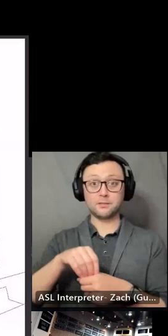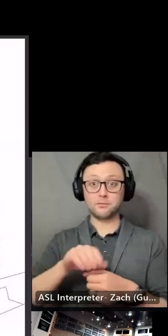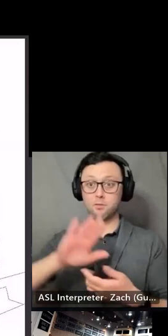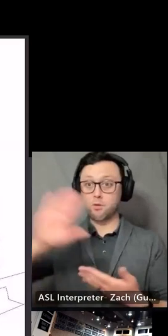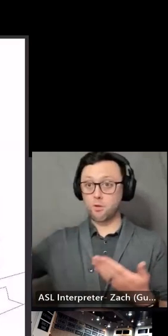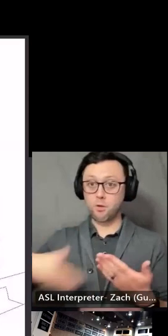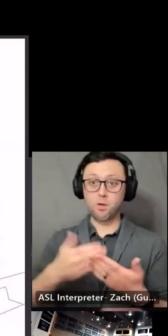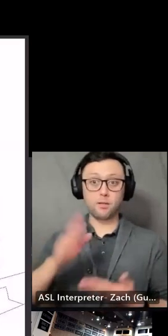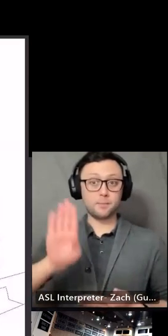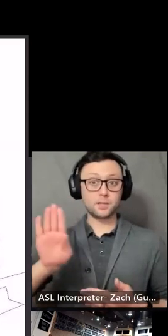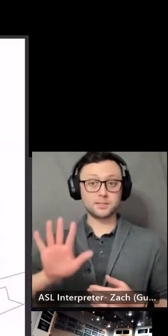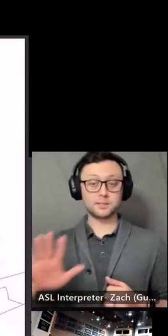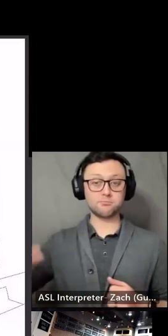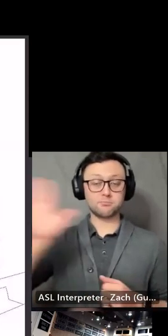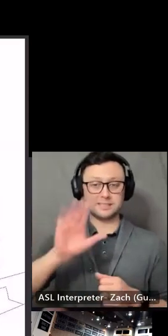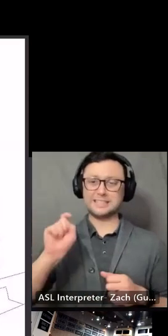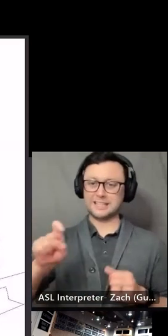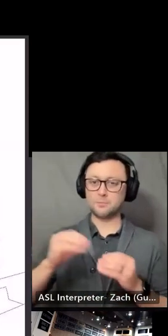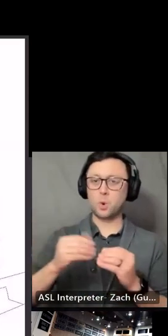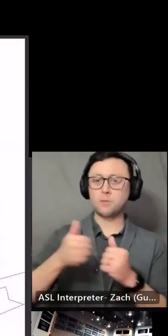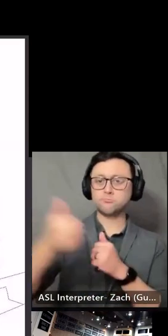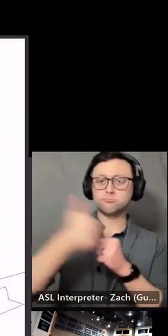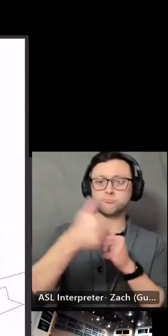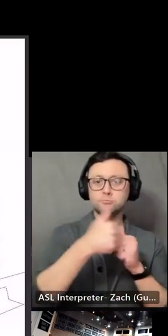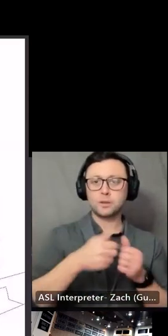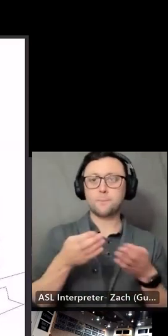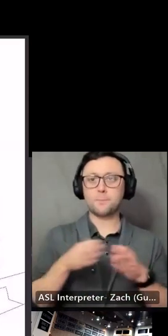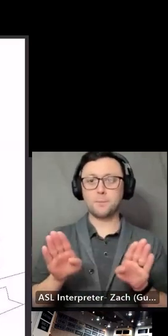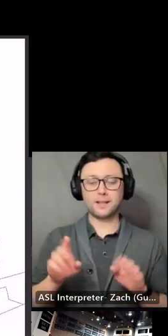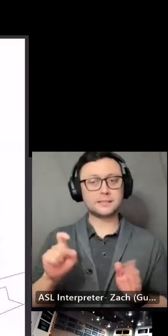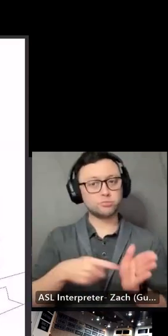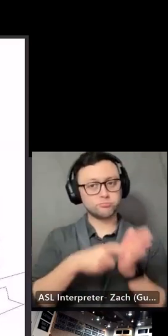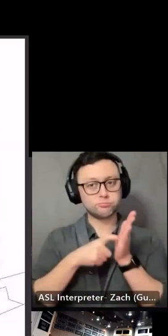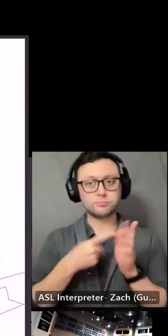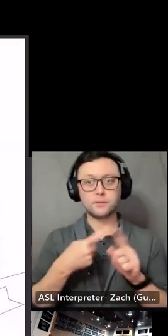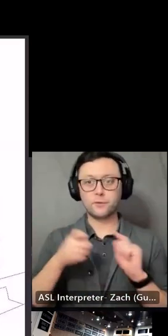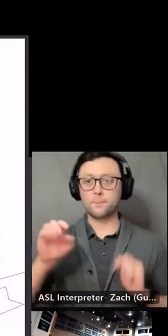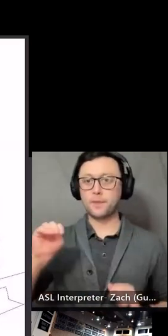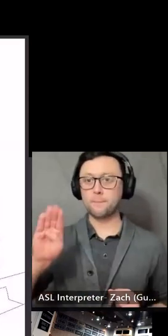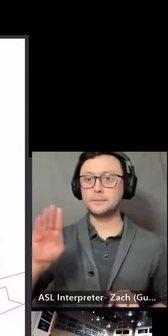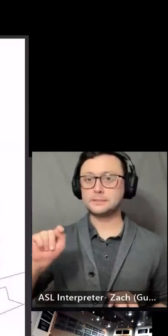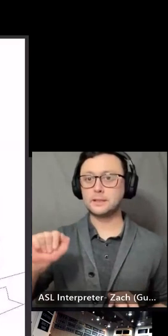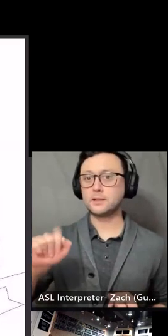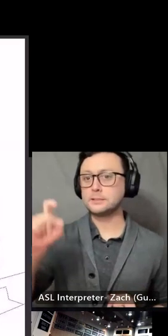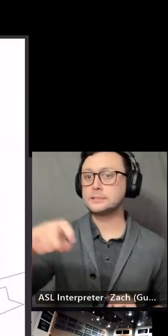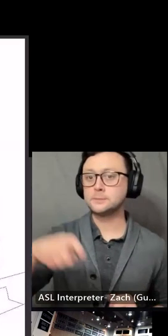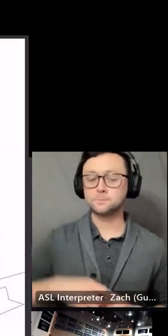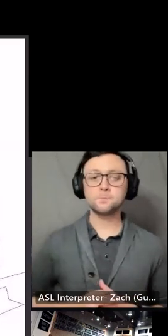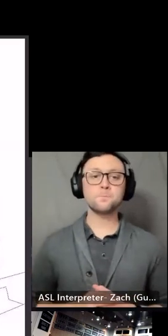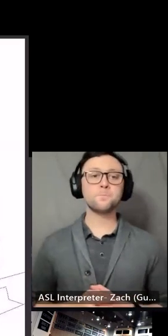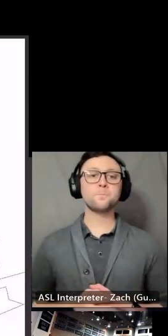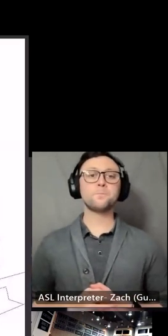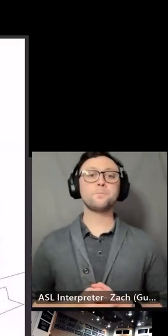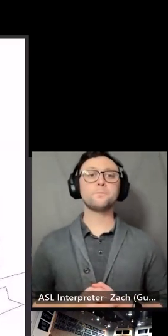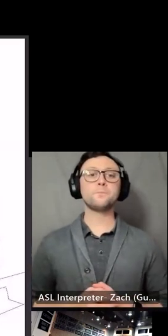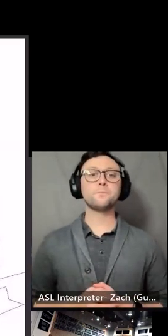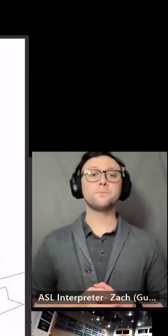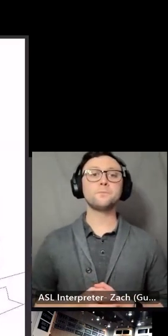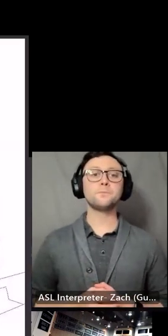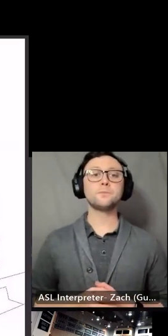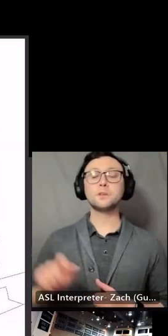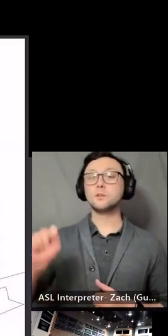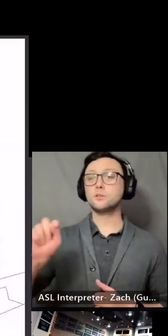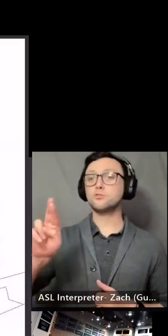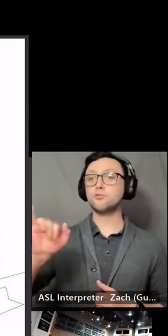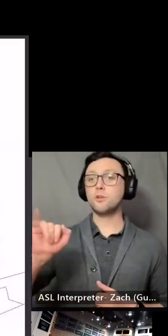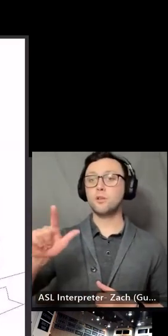is needed, and we should demand that from the MBTA. On the Charles Street project,